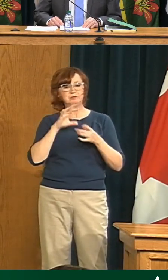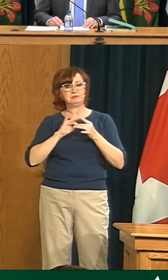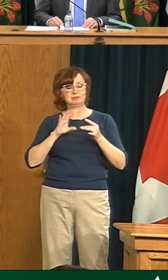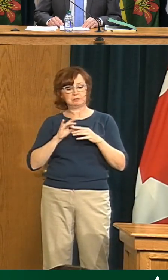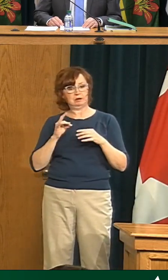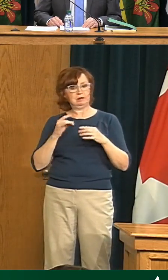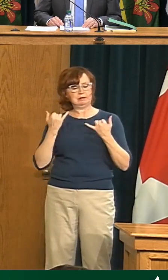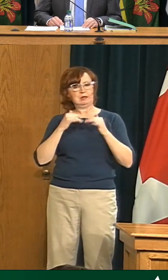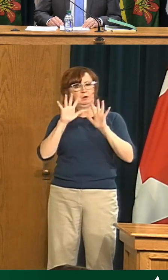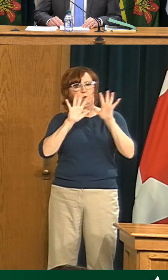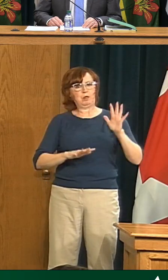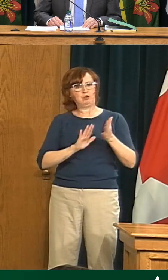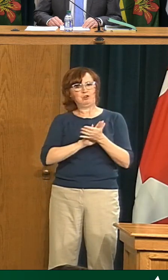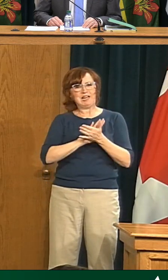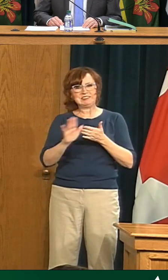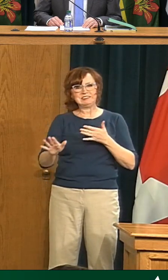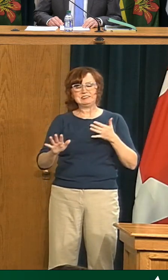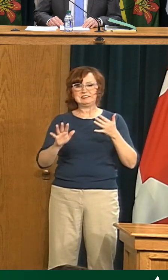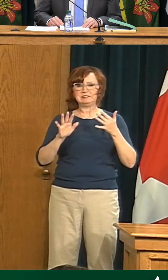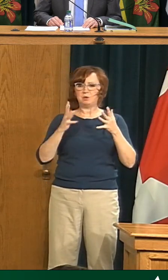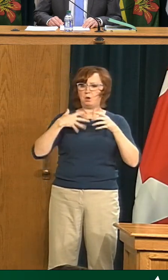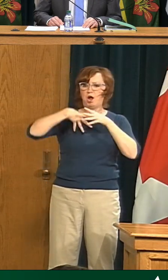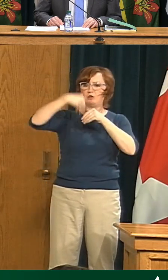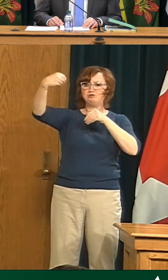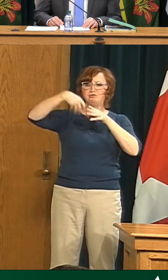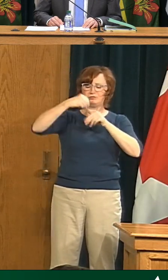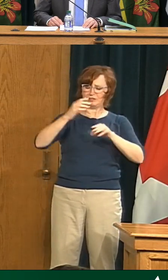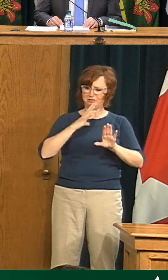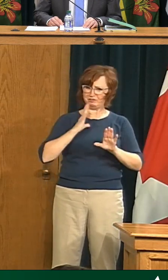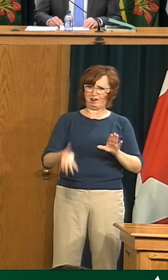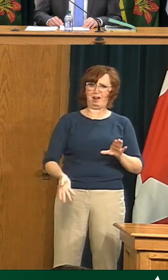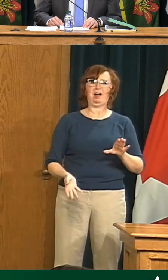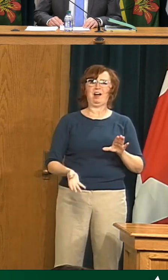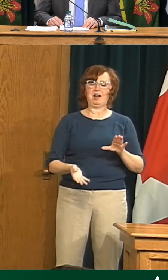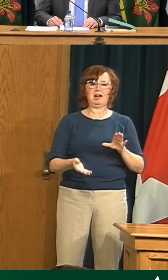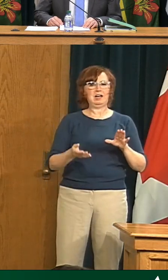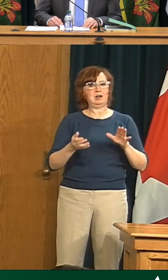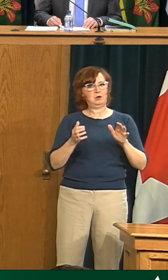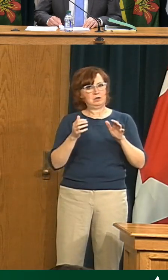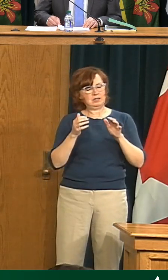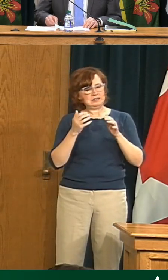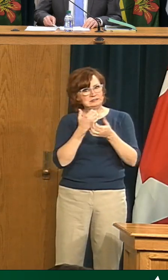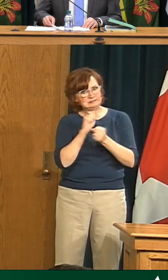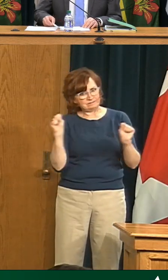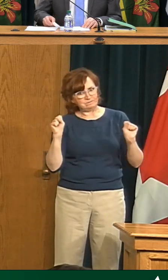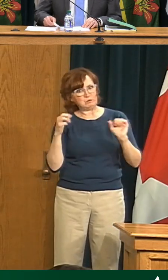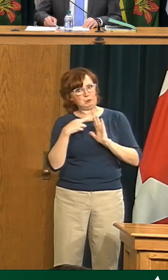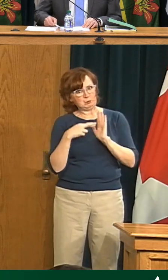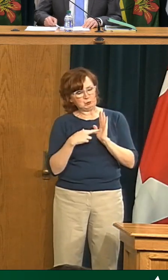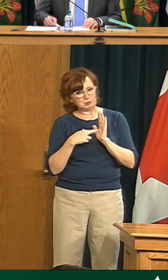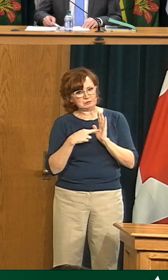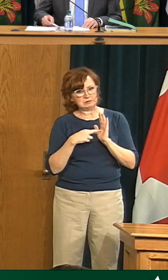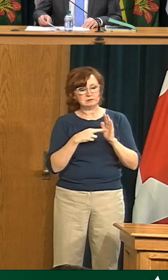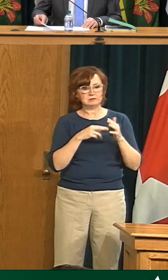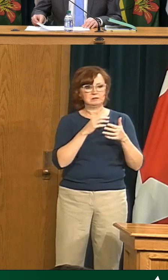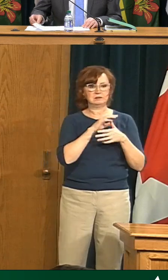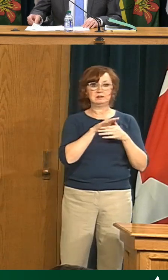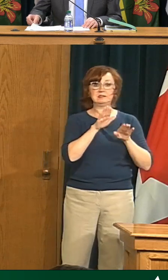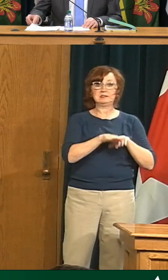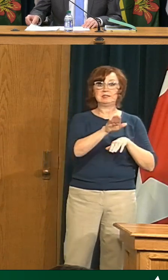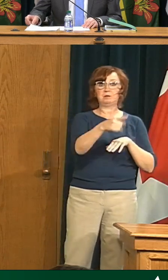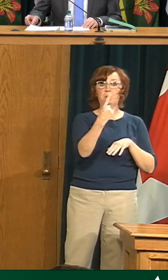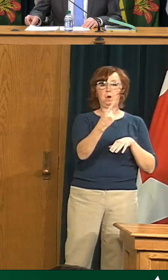that's a good thing, as long as it's done safely. So as part of phase one, some outdoor activities will also be allowed to